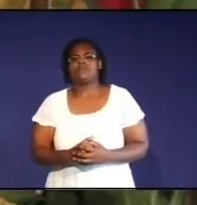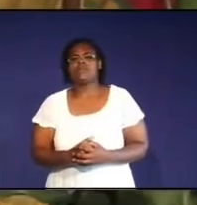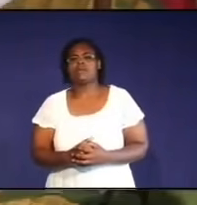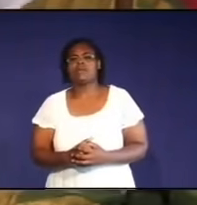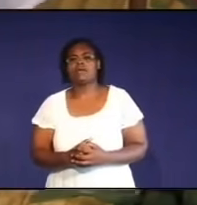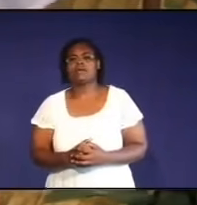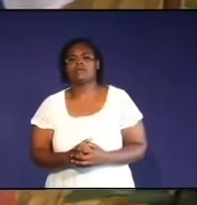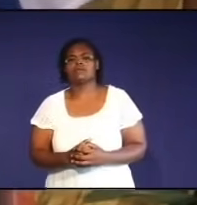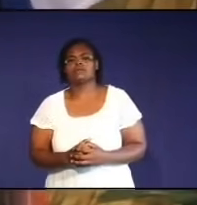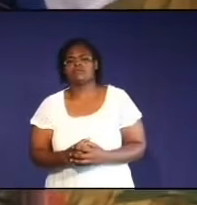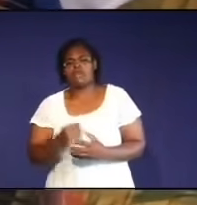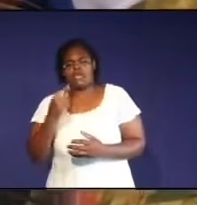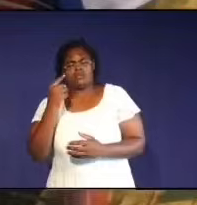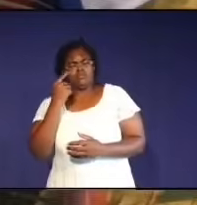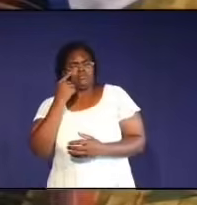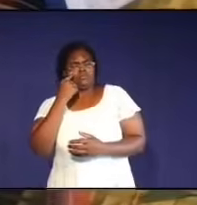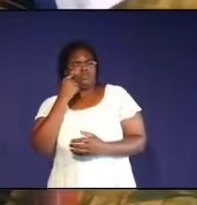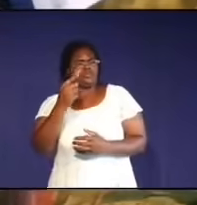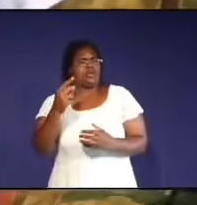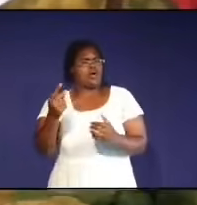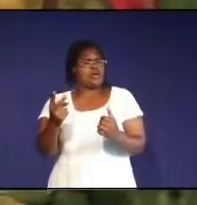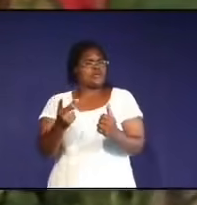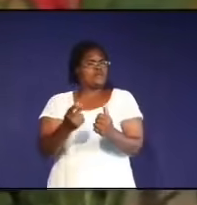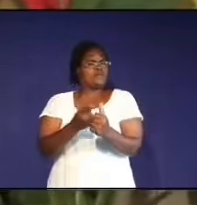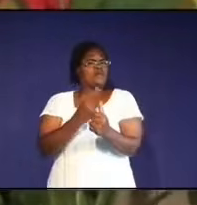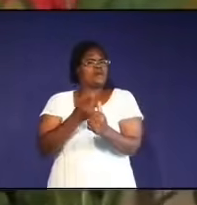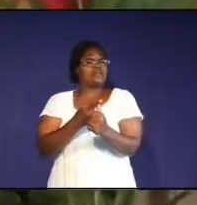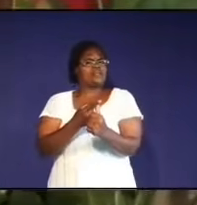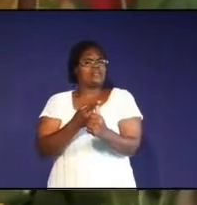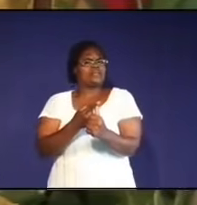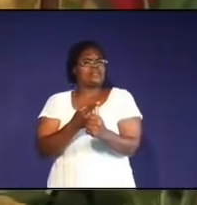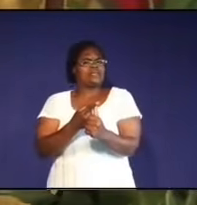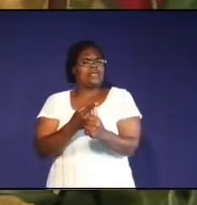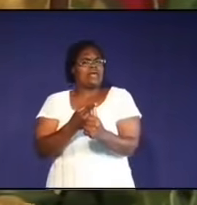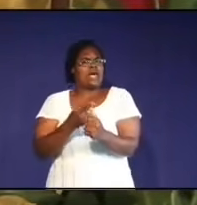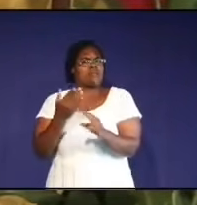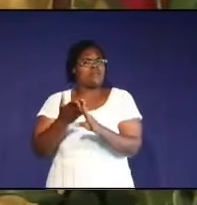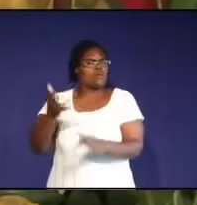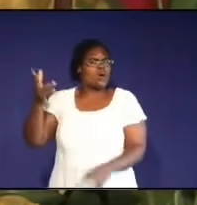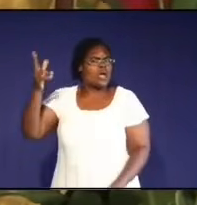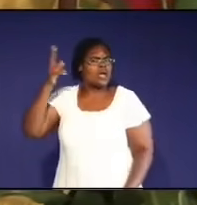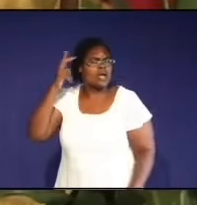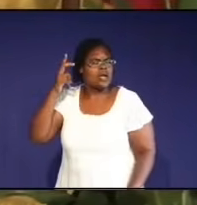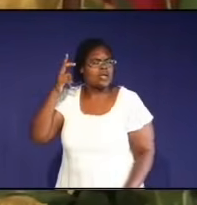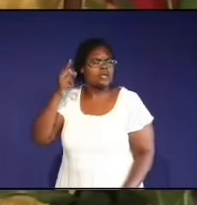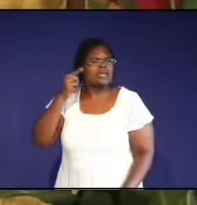heard what he said he saw what he had.